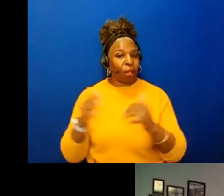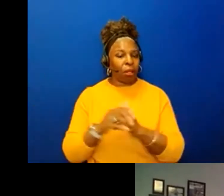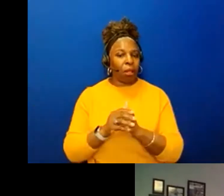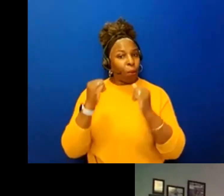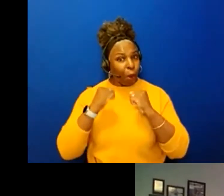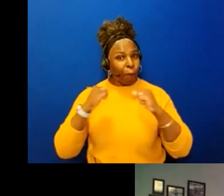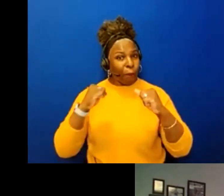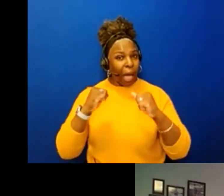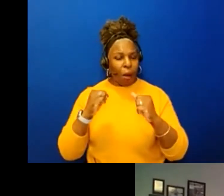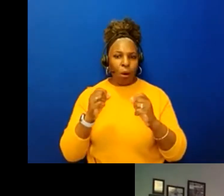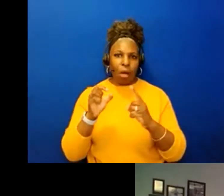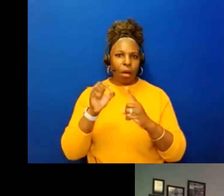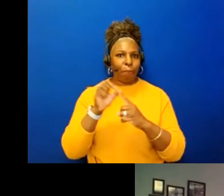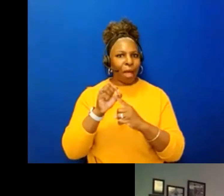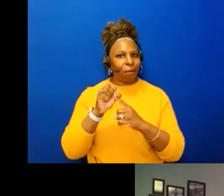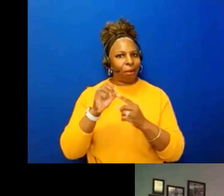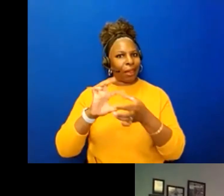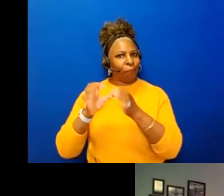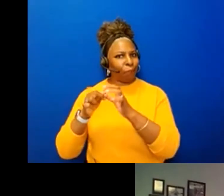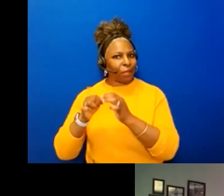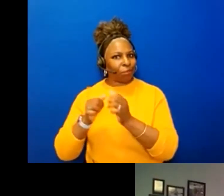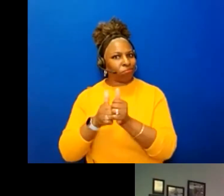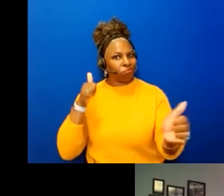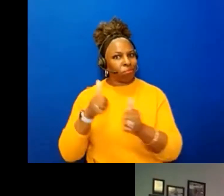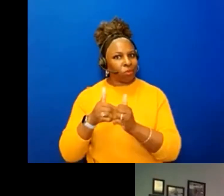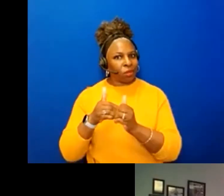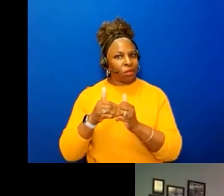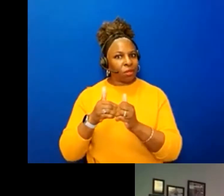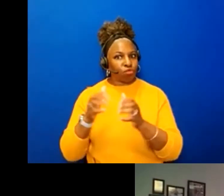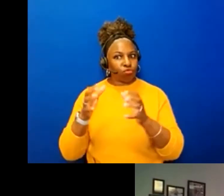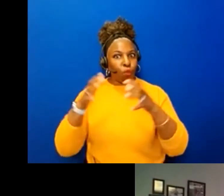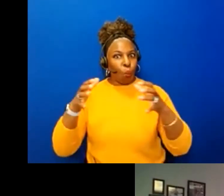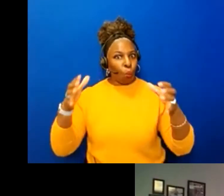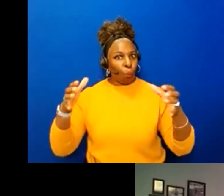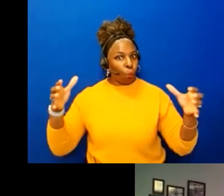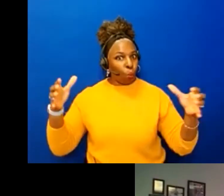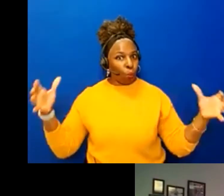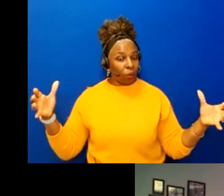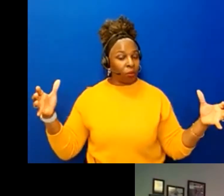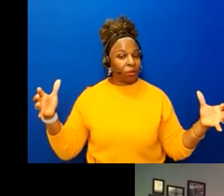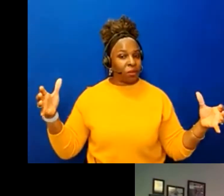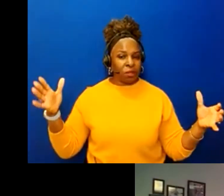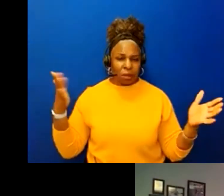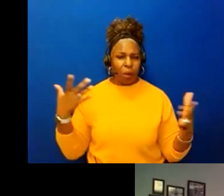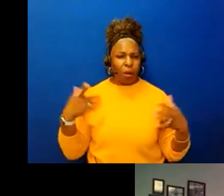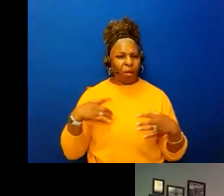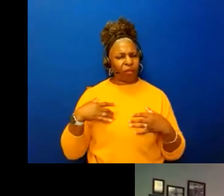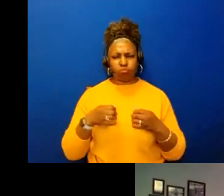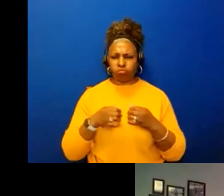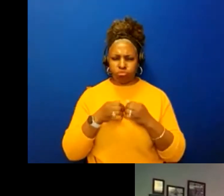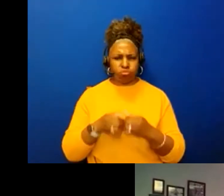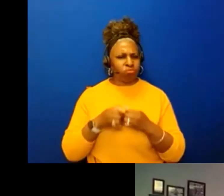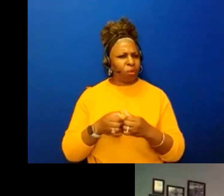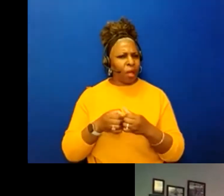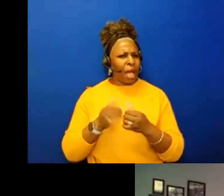growing rather than diminishing. So I feel incredibly fortunate to have A, found it, and B, be able to to promote it and to